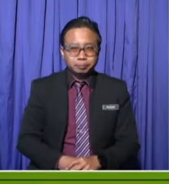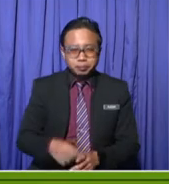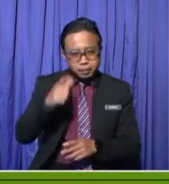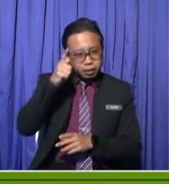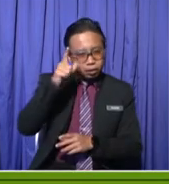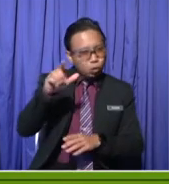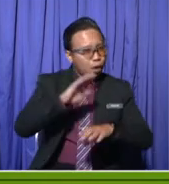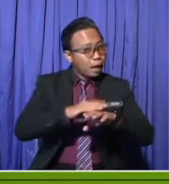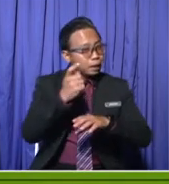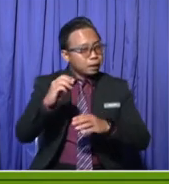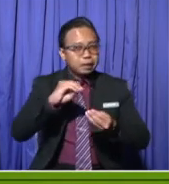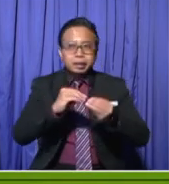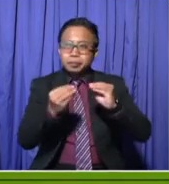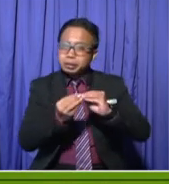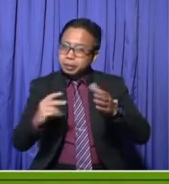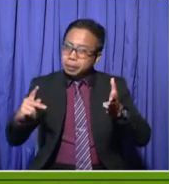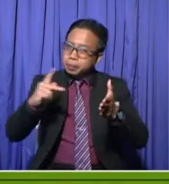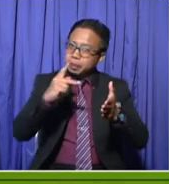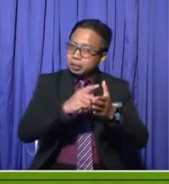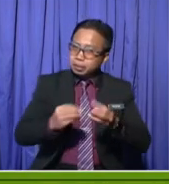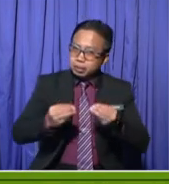Look at the number pattern given.